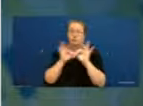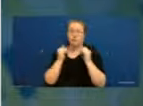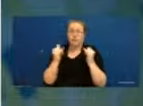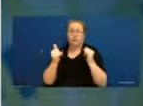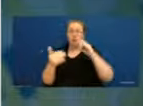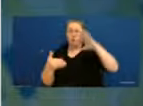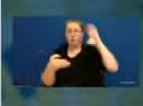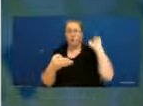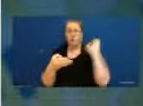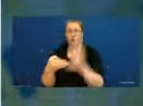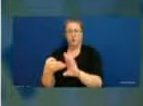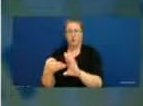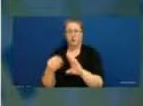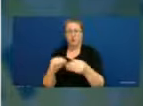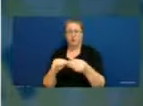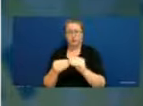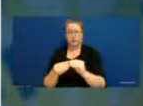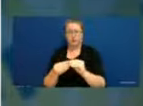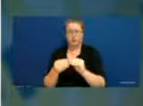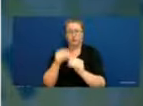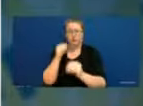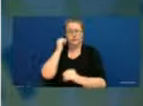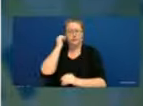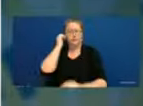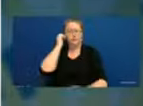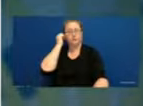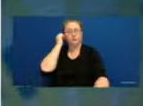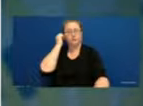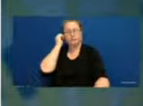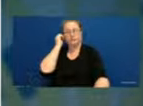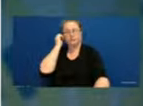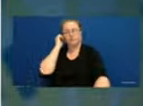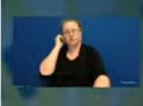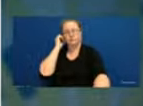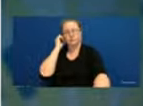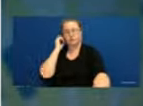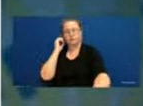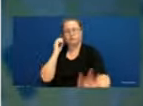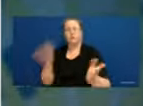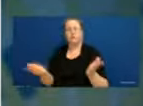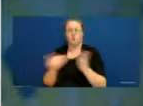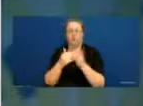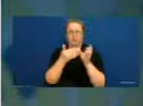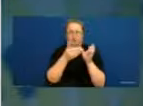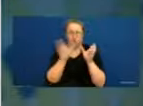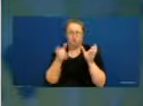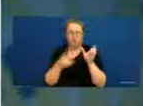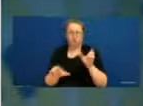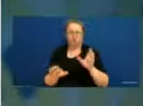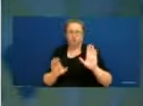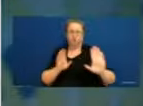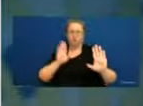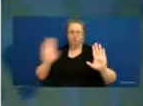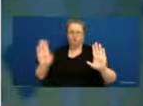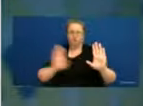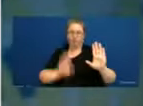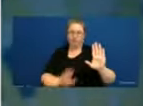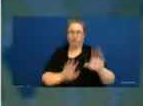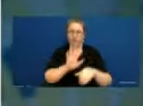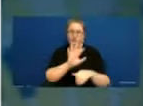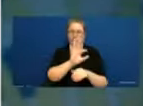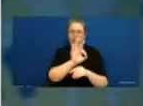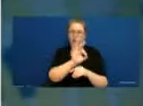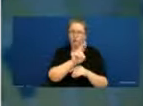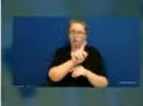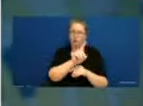transmissions. If we look at it again, broken down by different areas of the province, we see most acutely